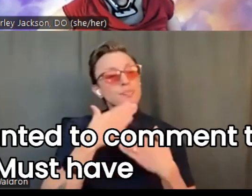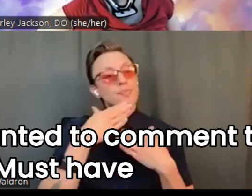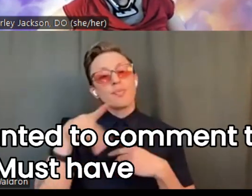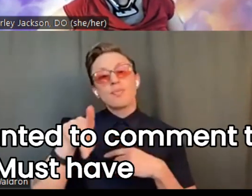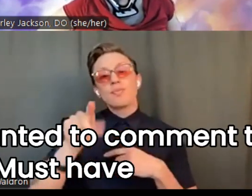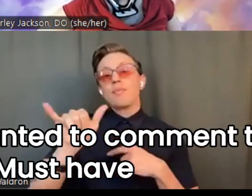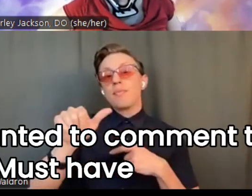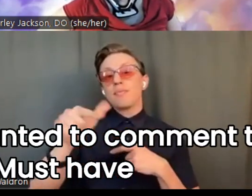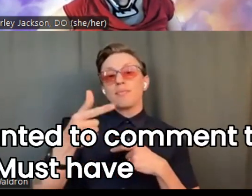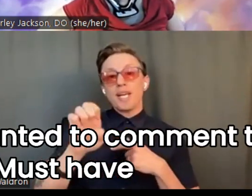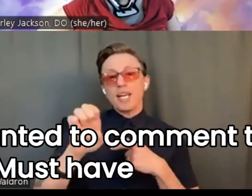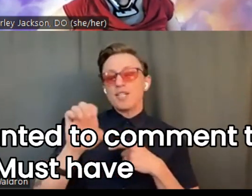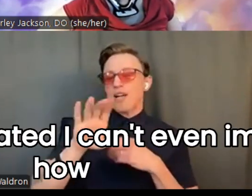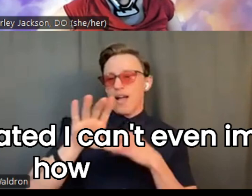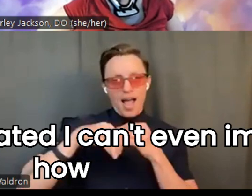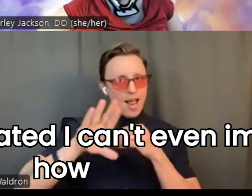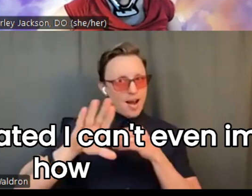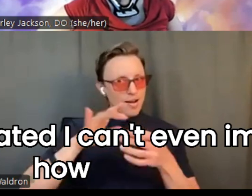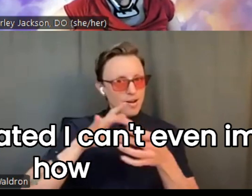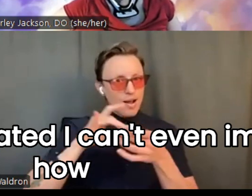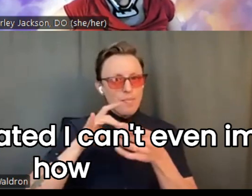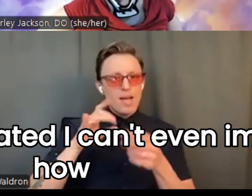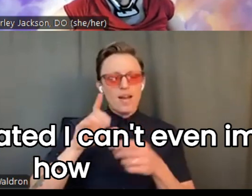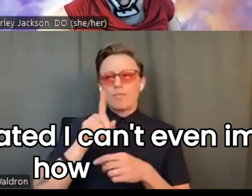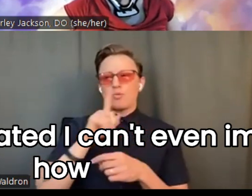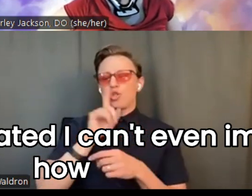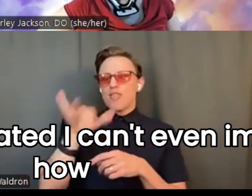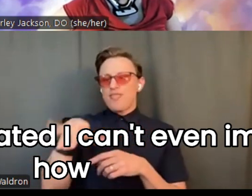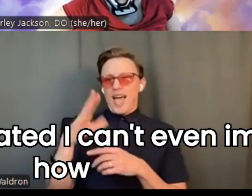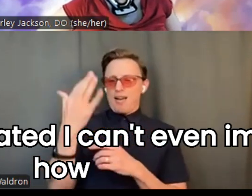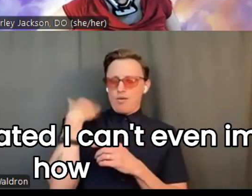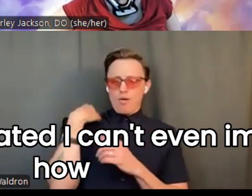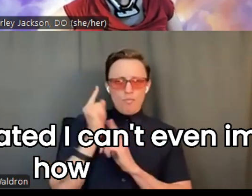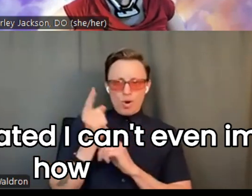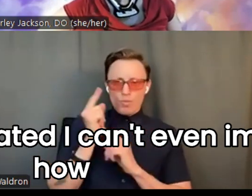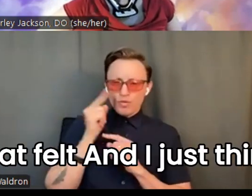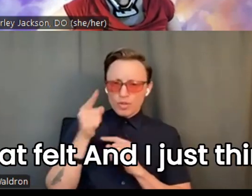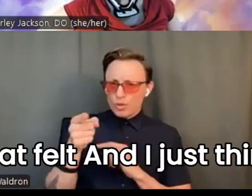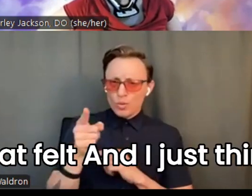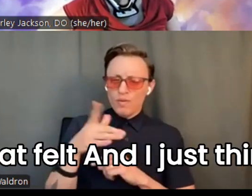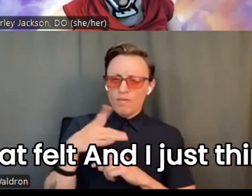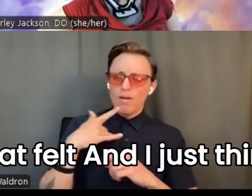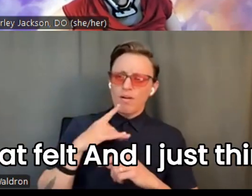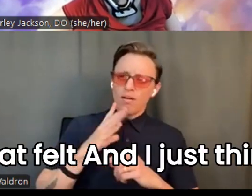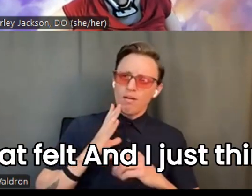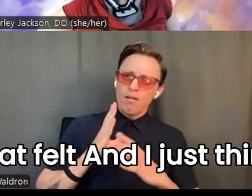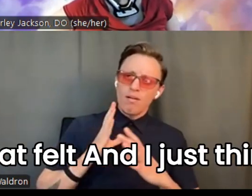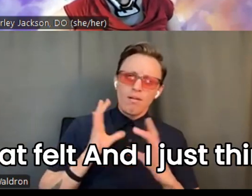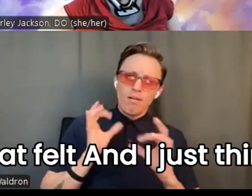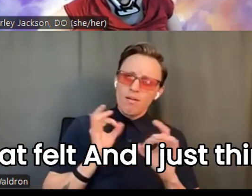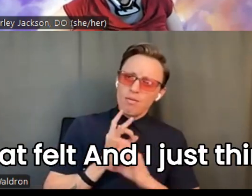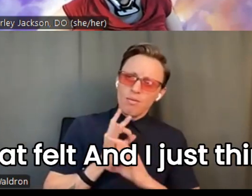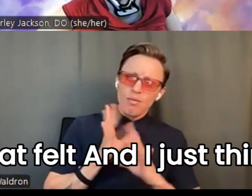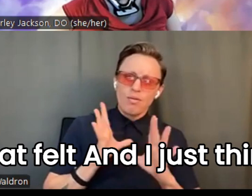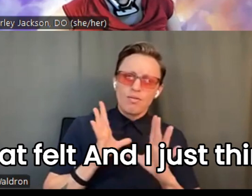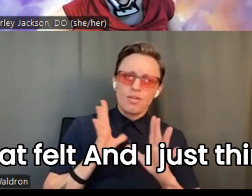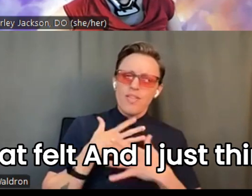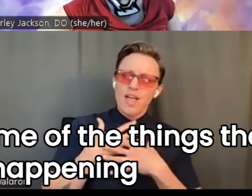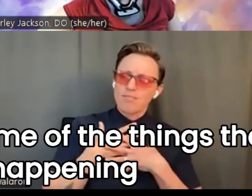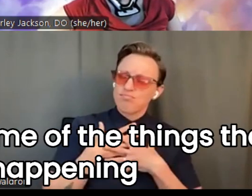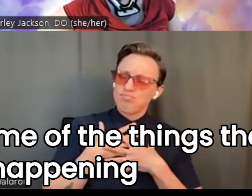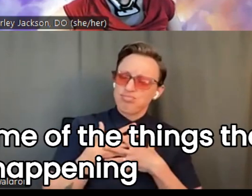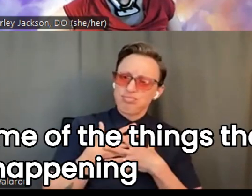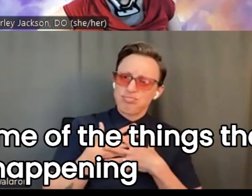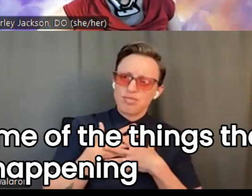wanted to comment too. You must have been so devastated. I can't even imagine how terrible that felt. And I just